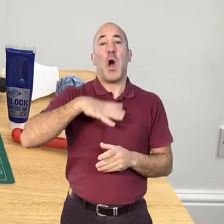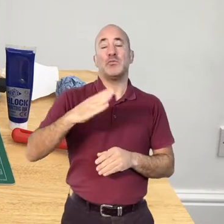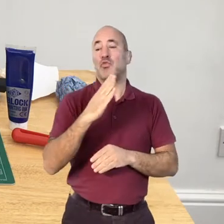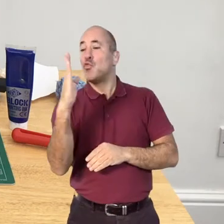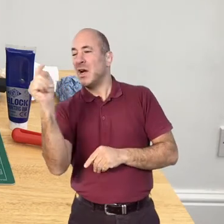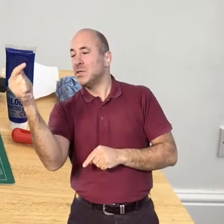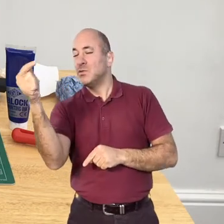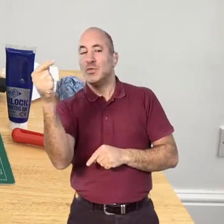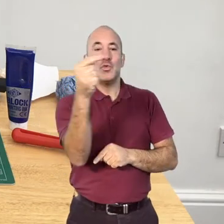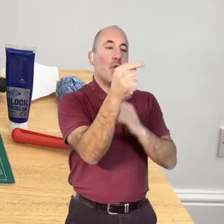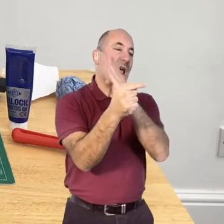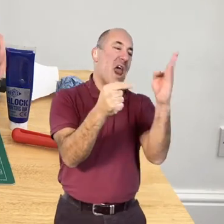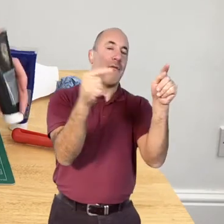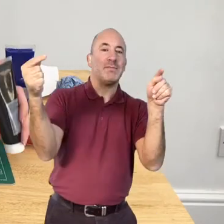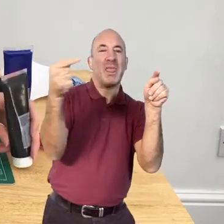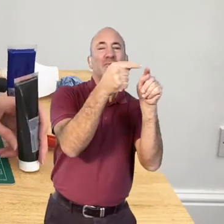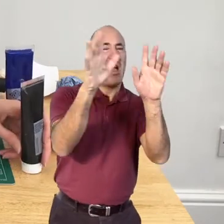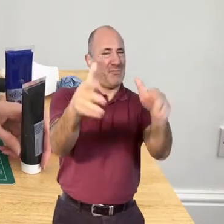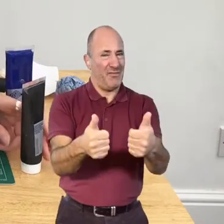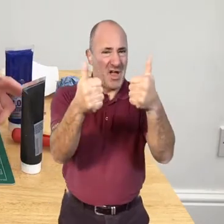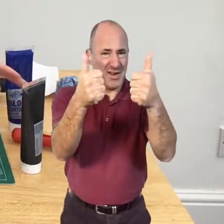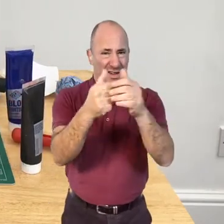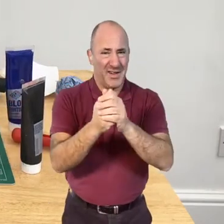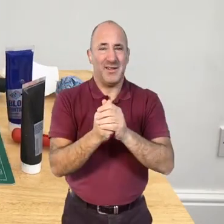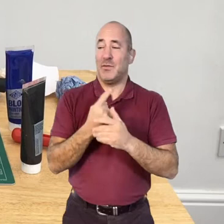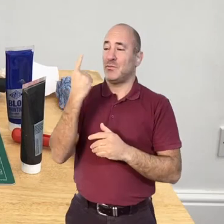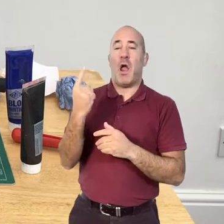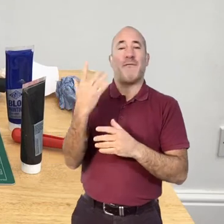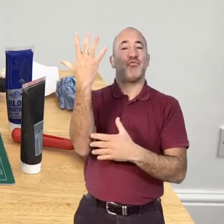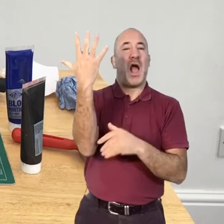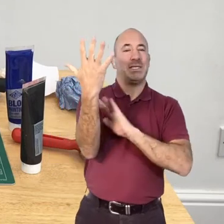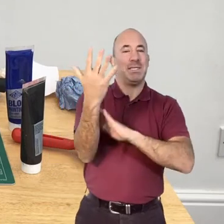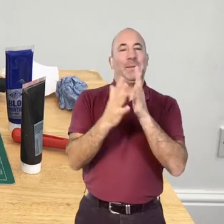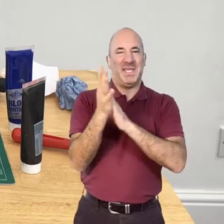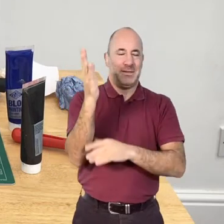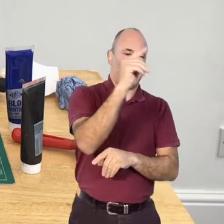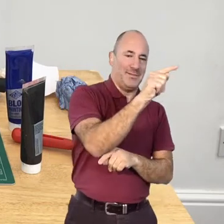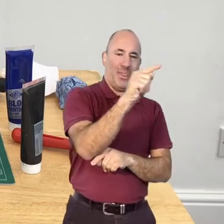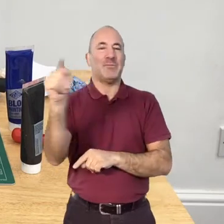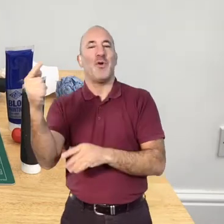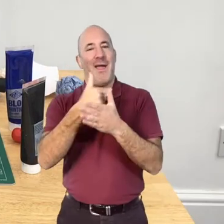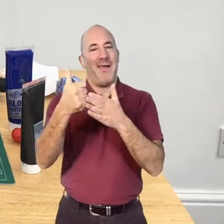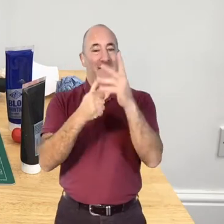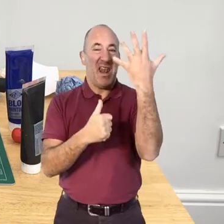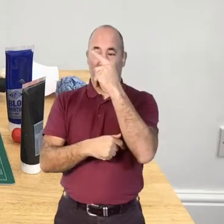you prefer working from right to left, that's fine as well. But because I'm right-handed, I always work from left to right.